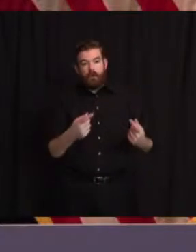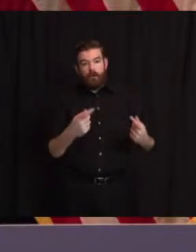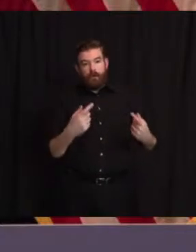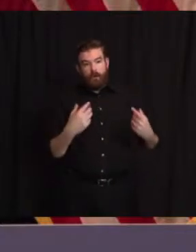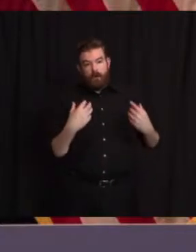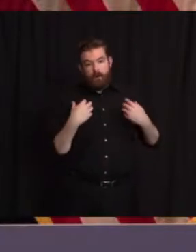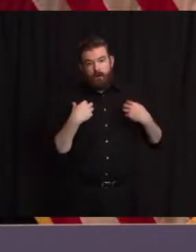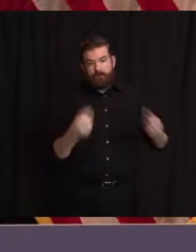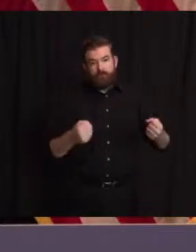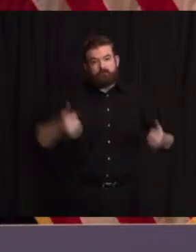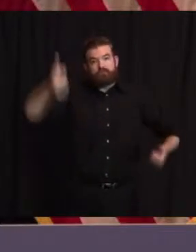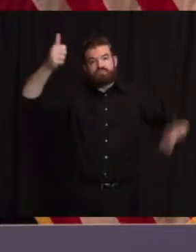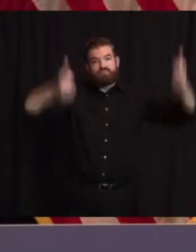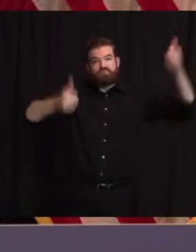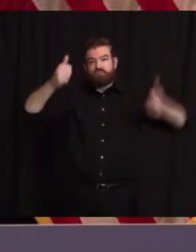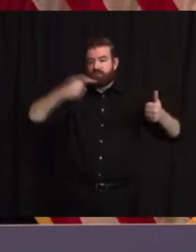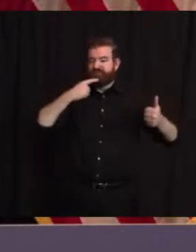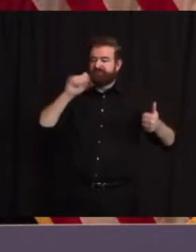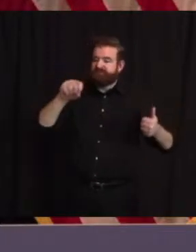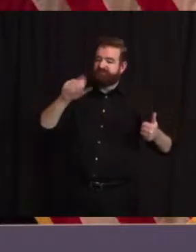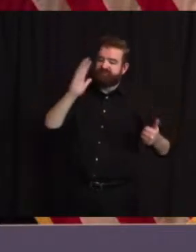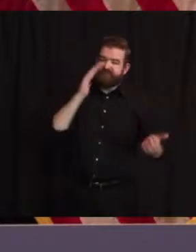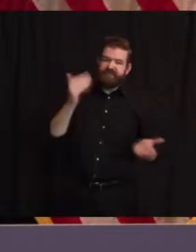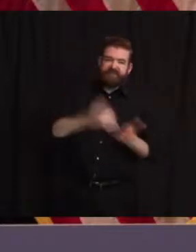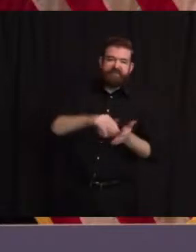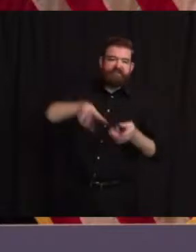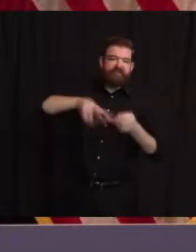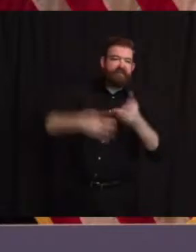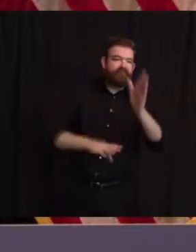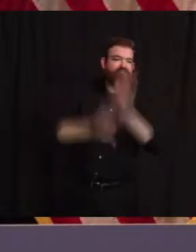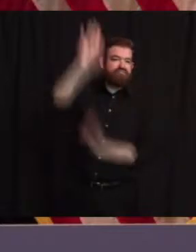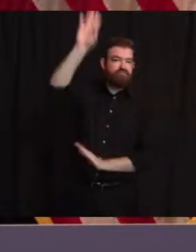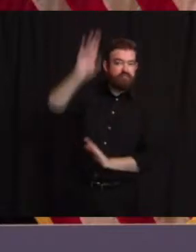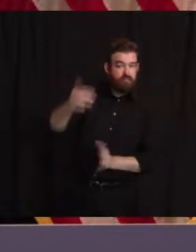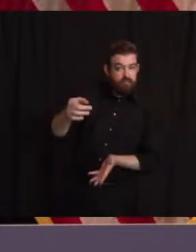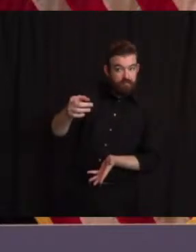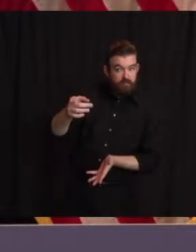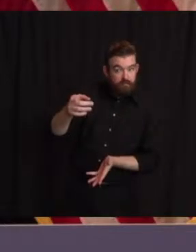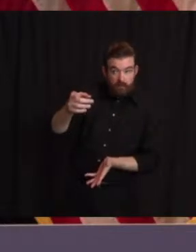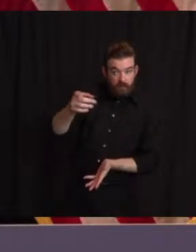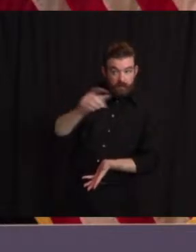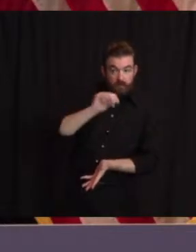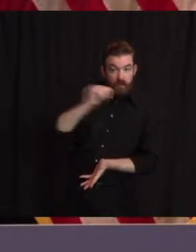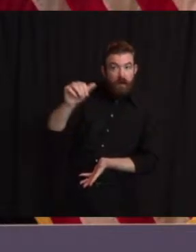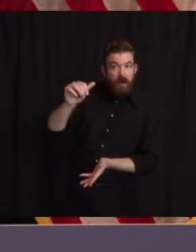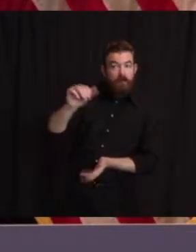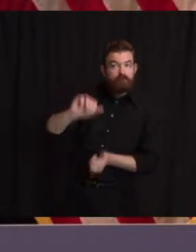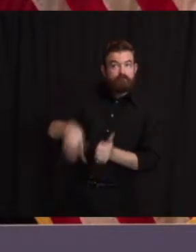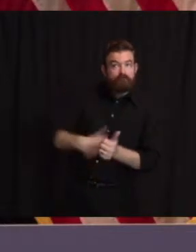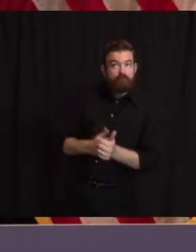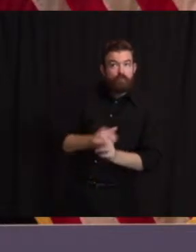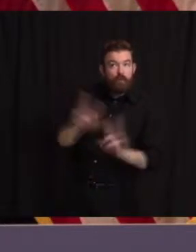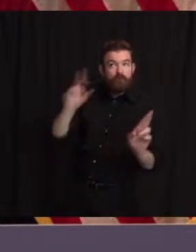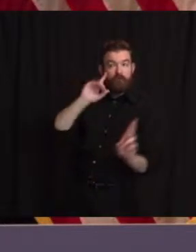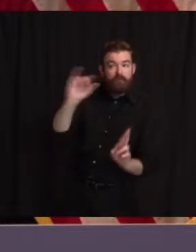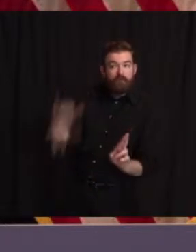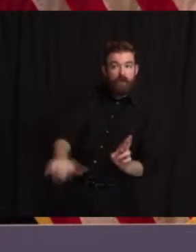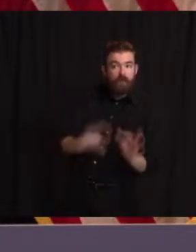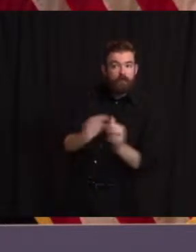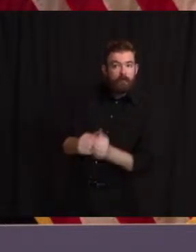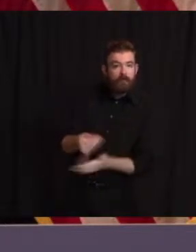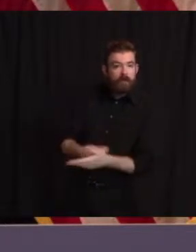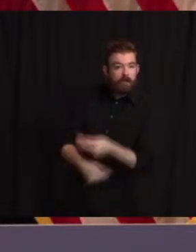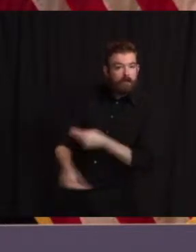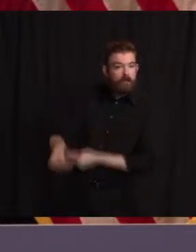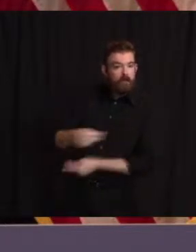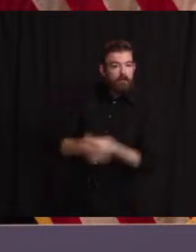surge, why do you not include those assumptions when predicting the revenue losses, and wouldn't that kind of make the